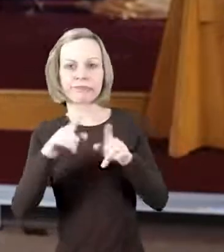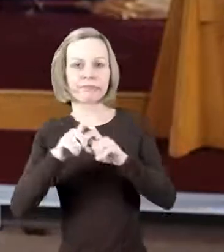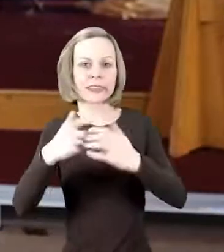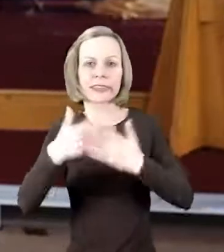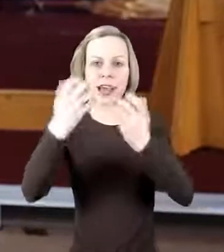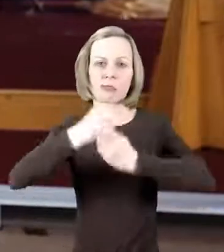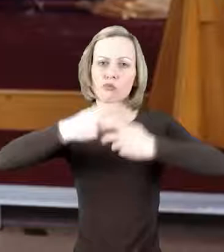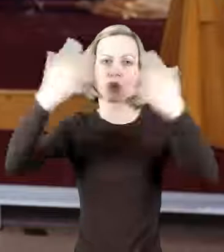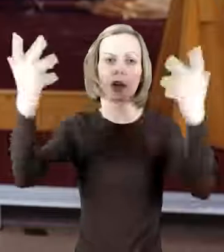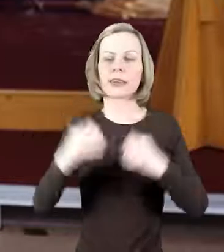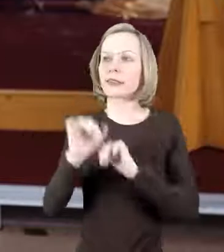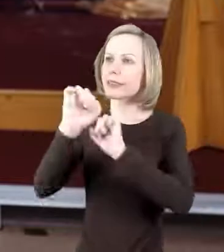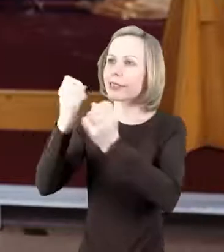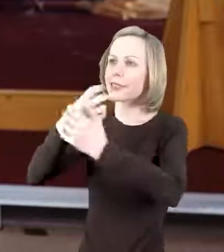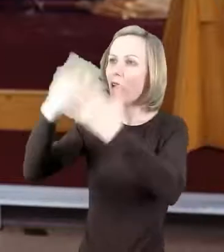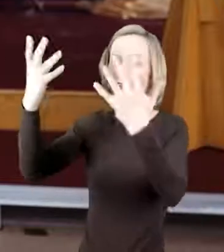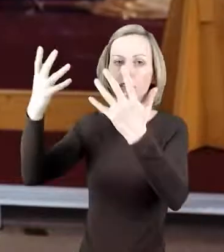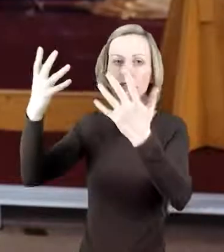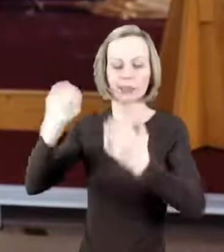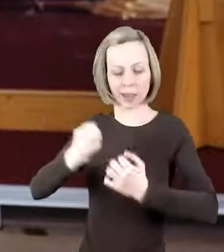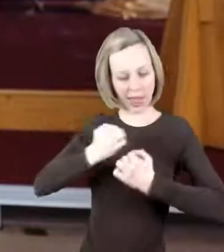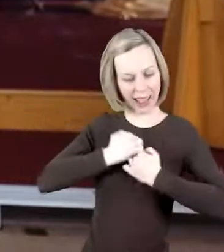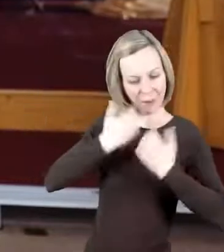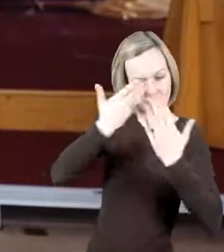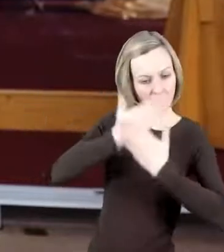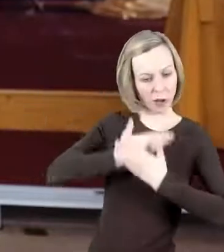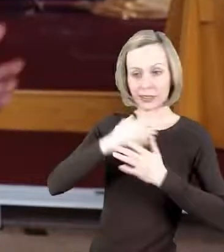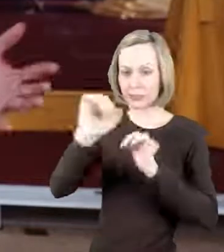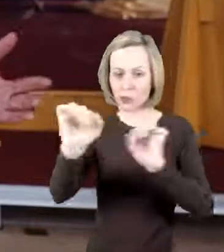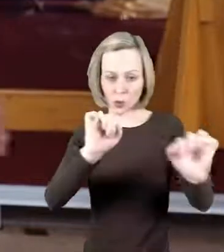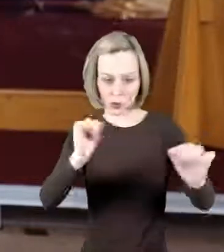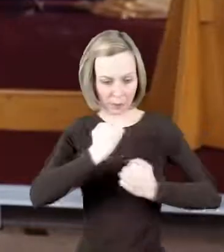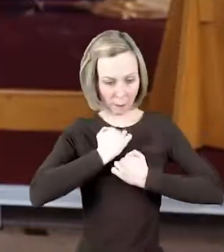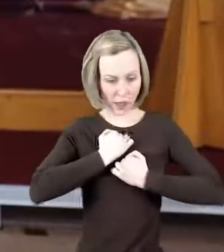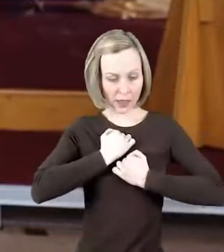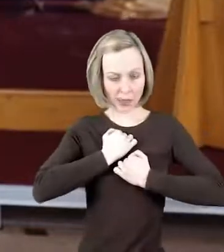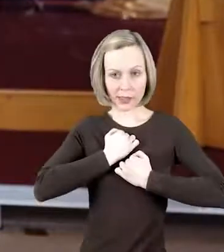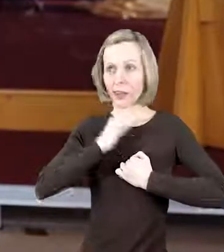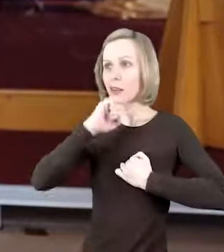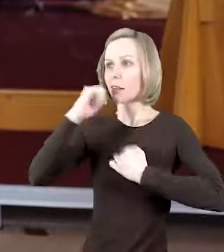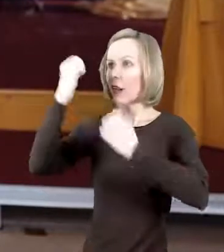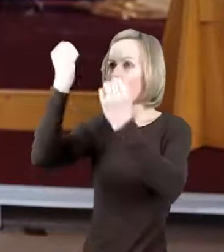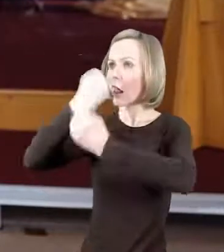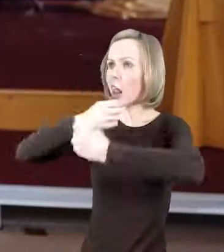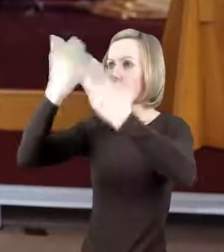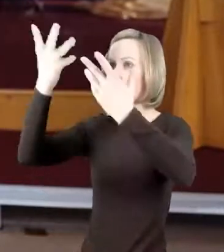and Christ's light scatters your darkness and my darkness and fills us with his